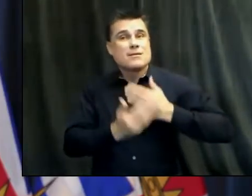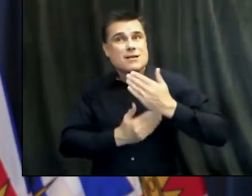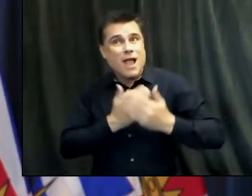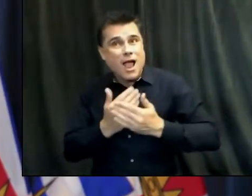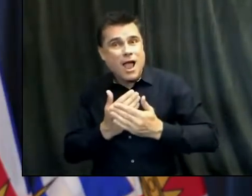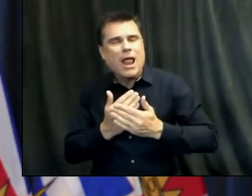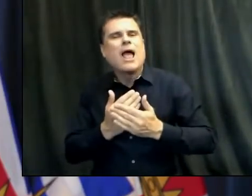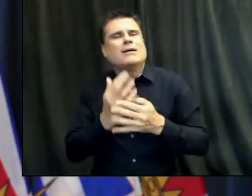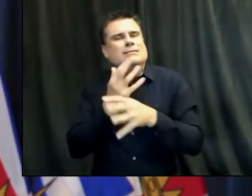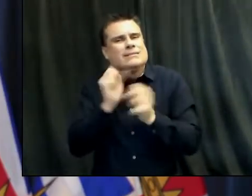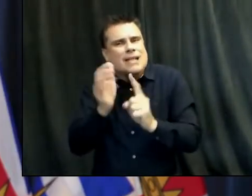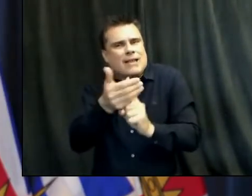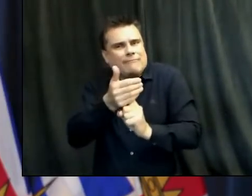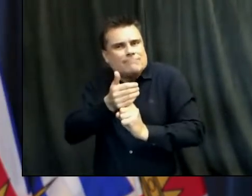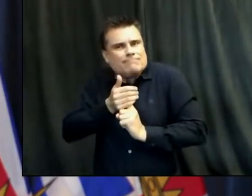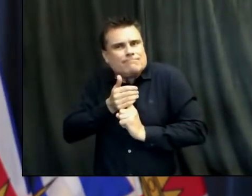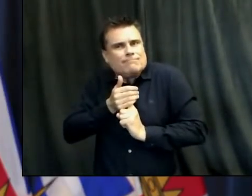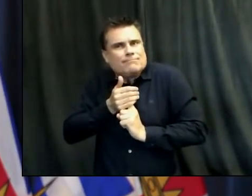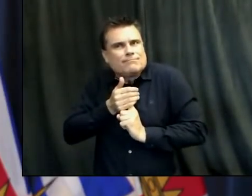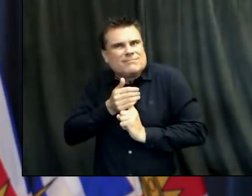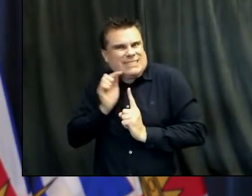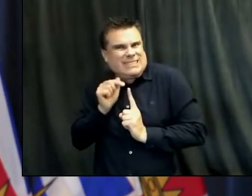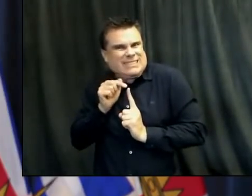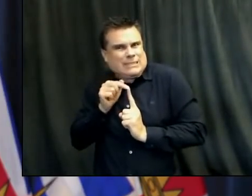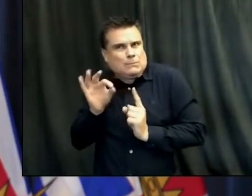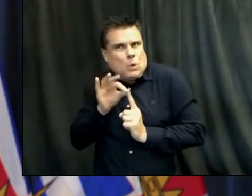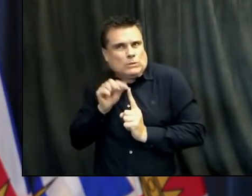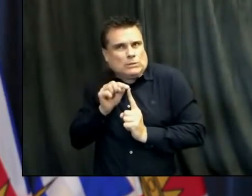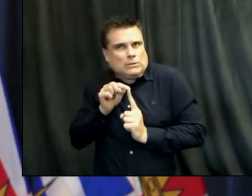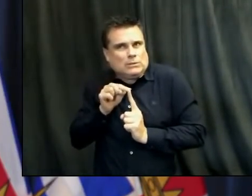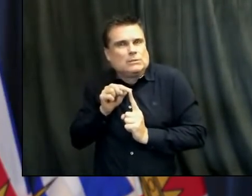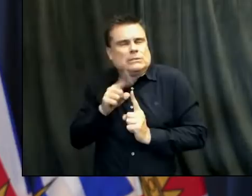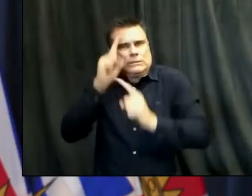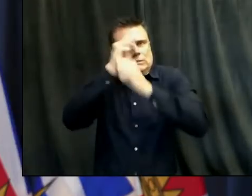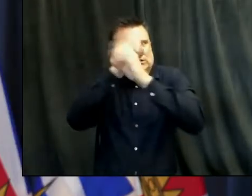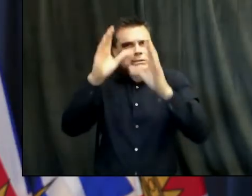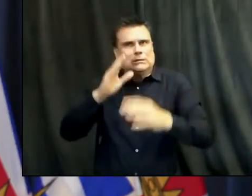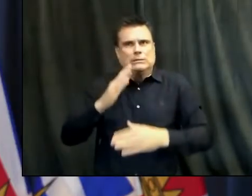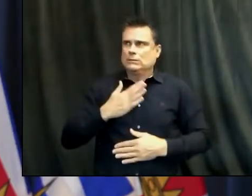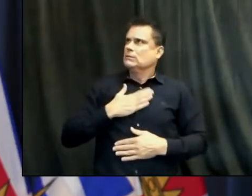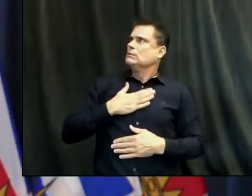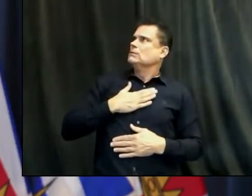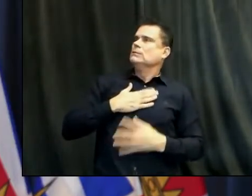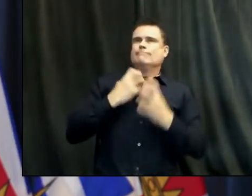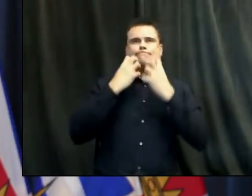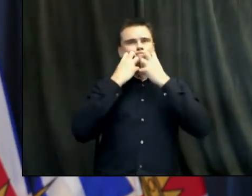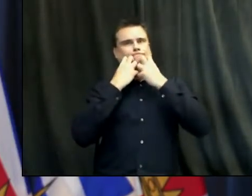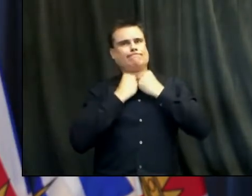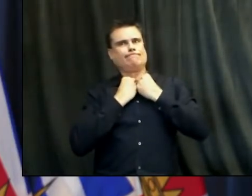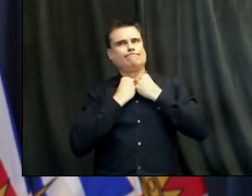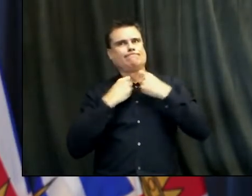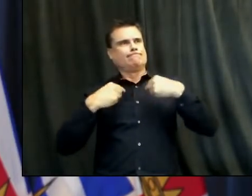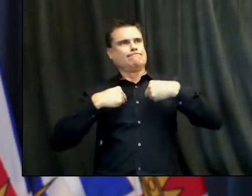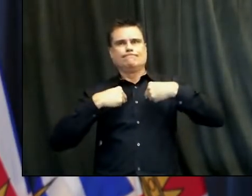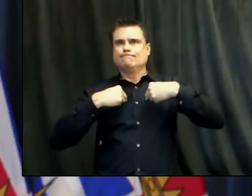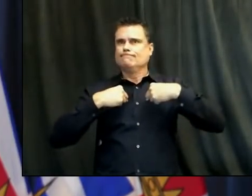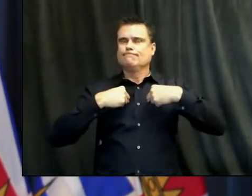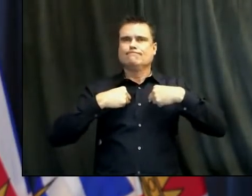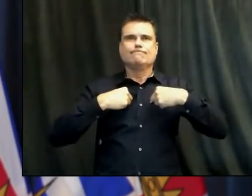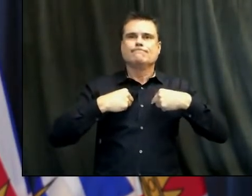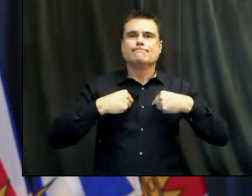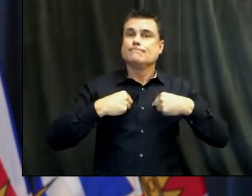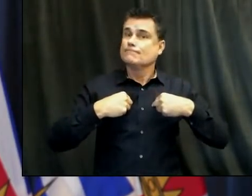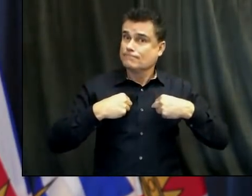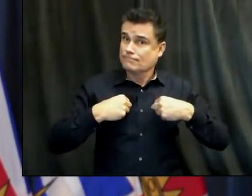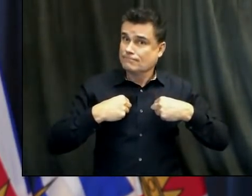an effective approach. We absolutely need, as a community, to engage with people who